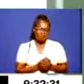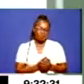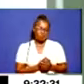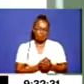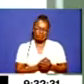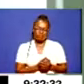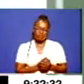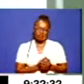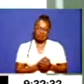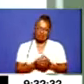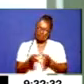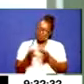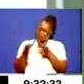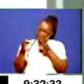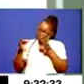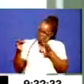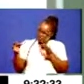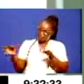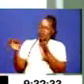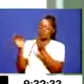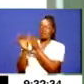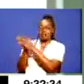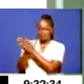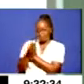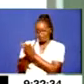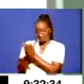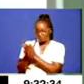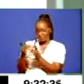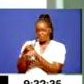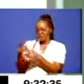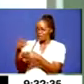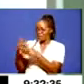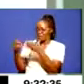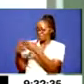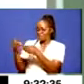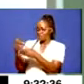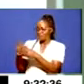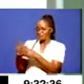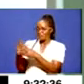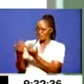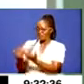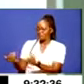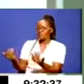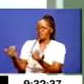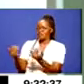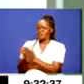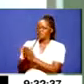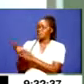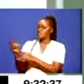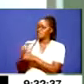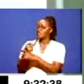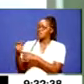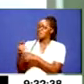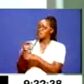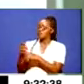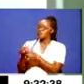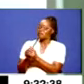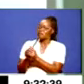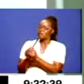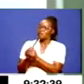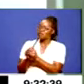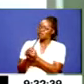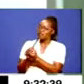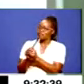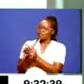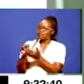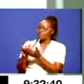might be a long story, but I believe it has to do with infrastructure, yeah. equipment, and the training. Yeah. Yeah. And